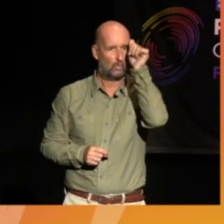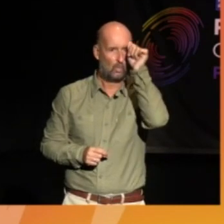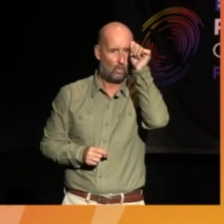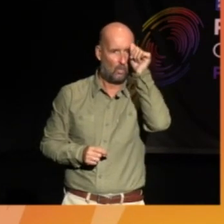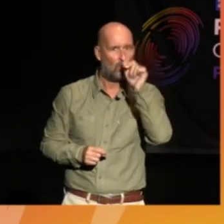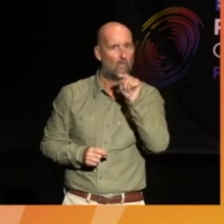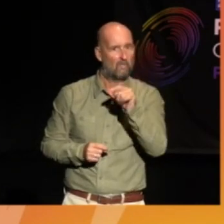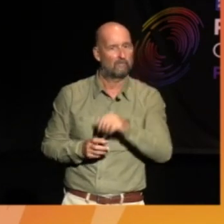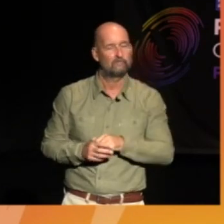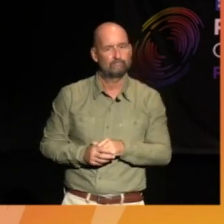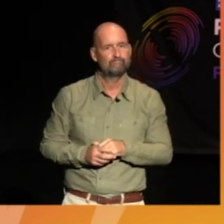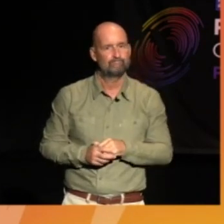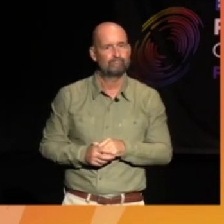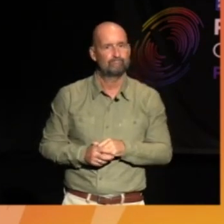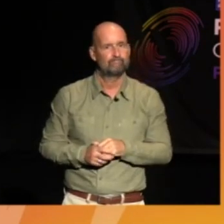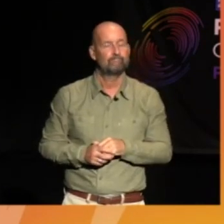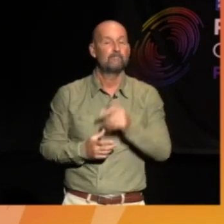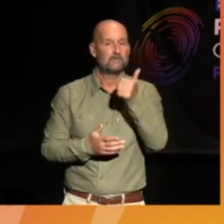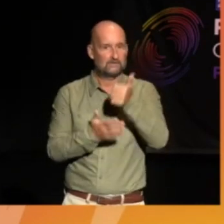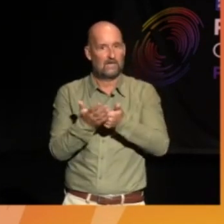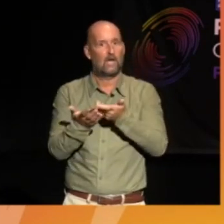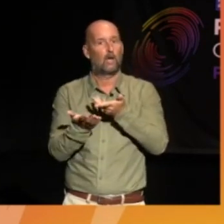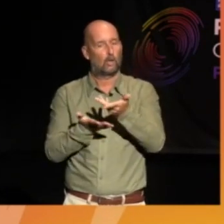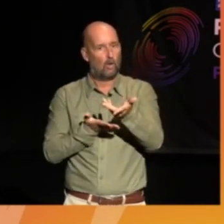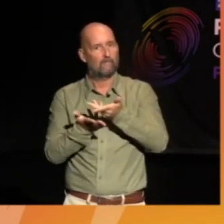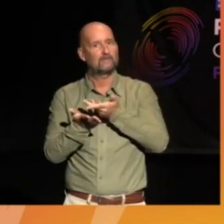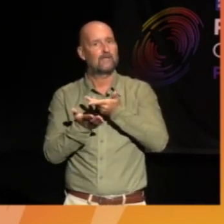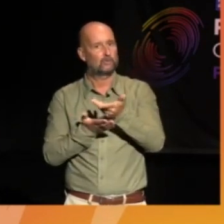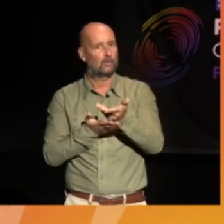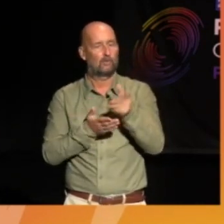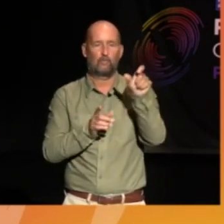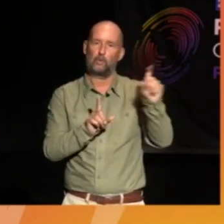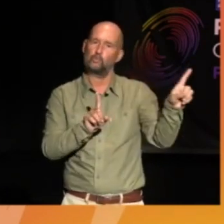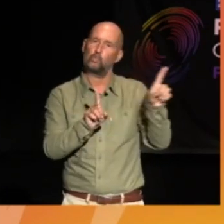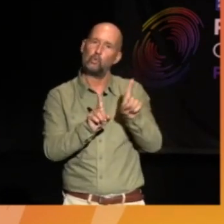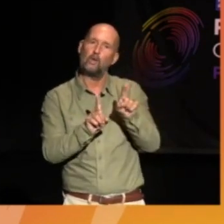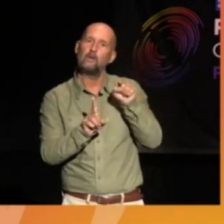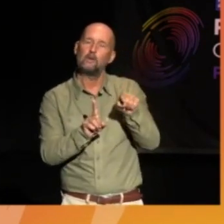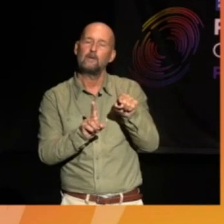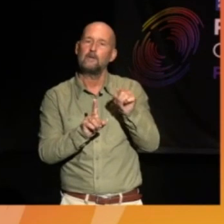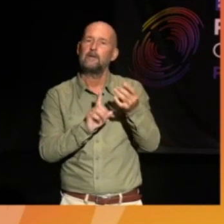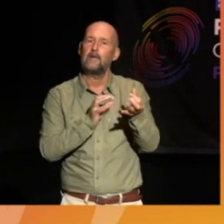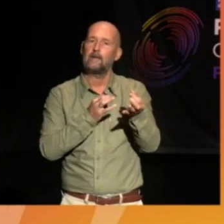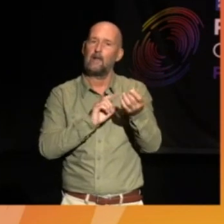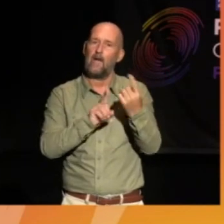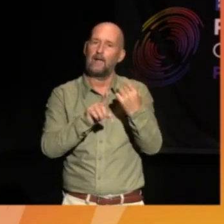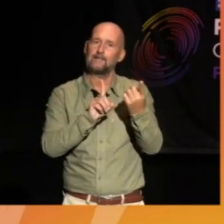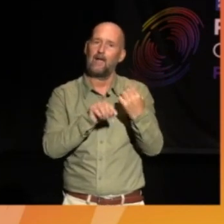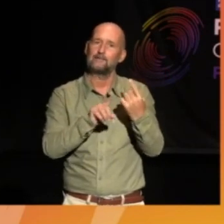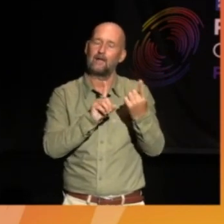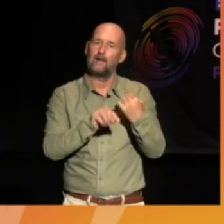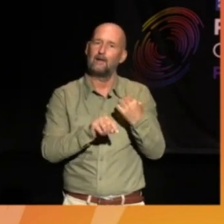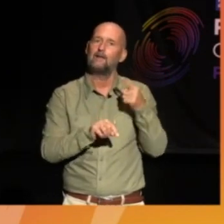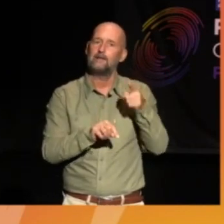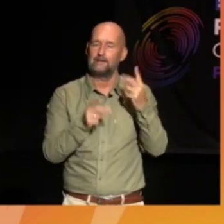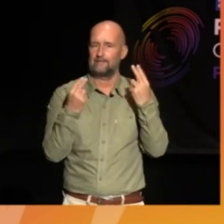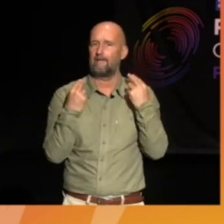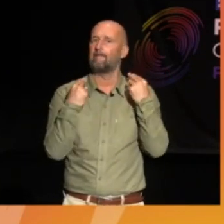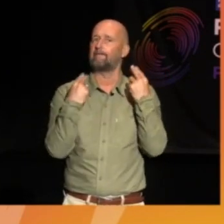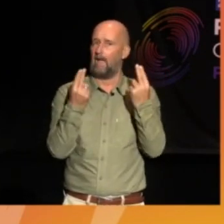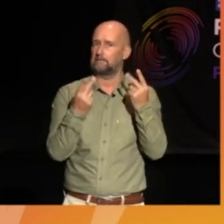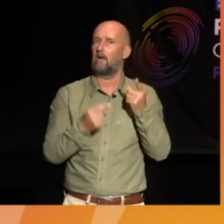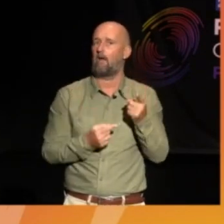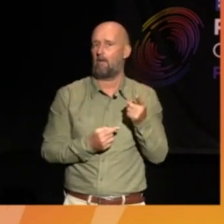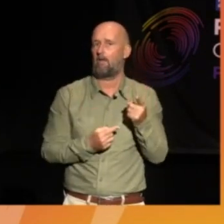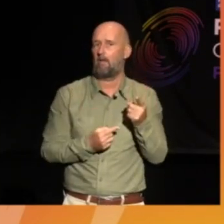freed. You can ask this question to him and he can definitely answer well. He's also a big fighter in